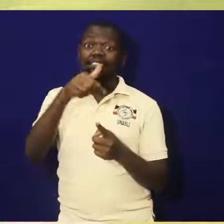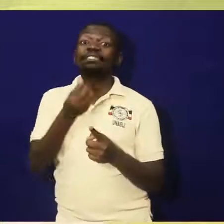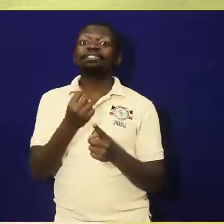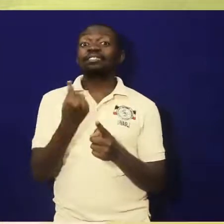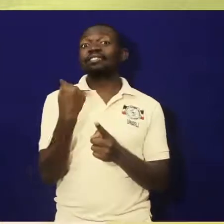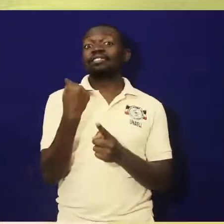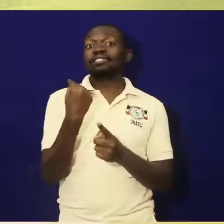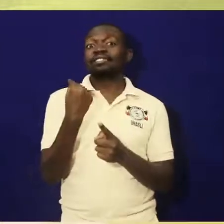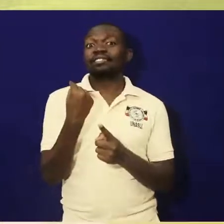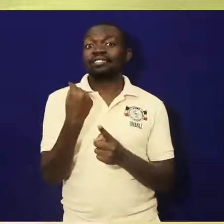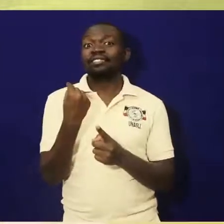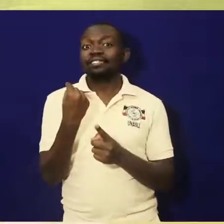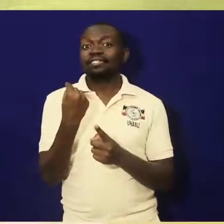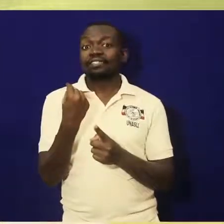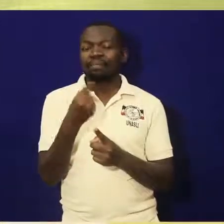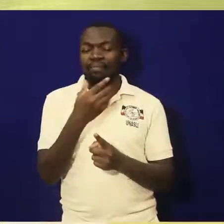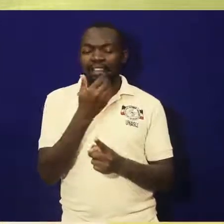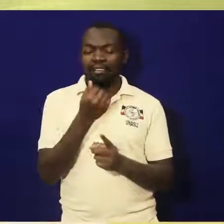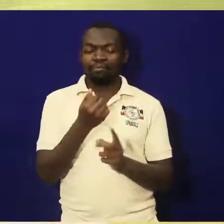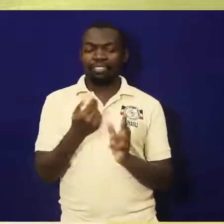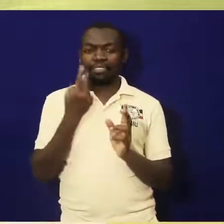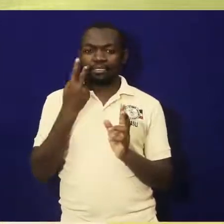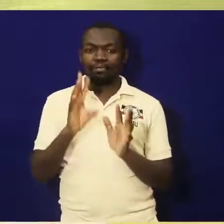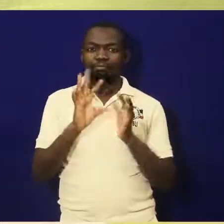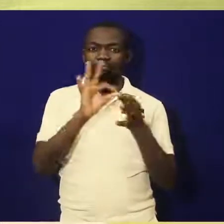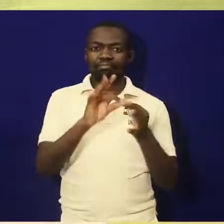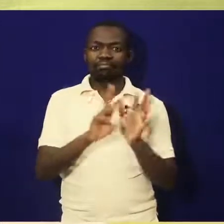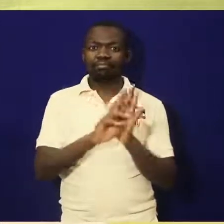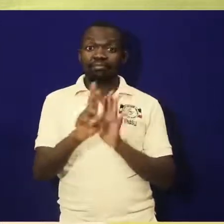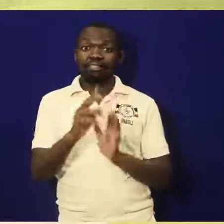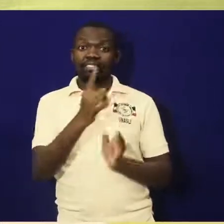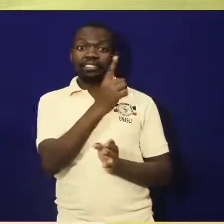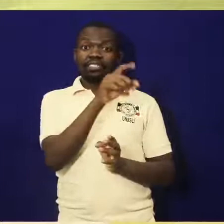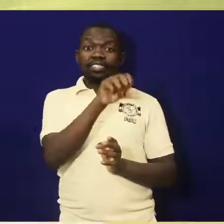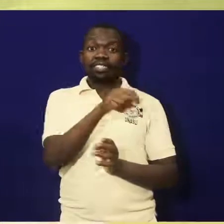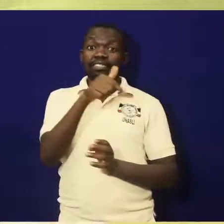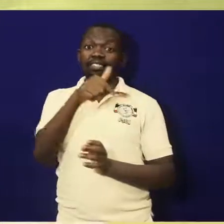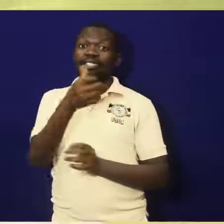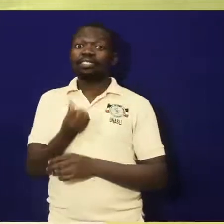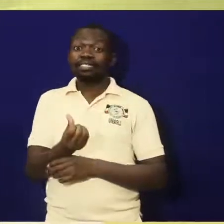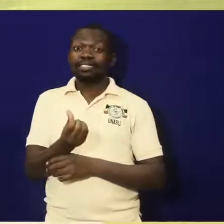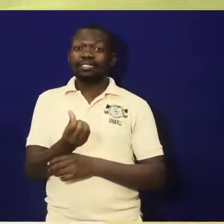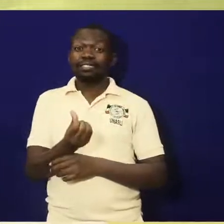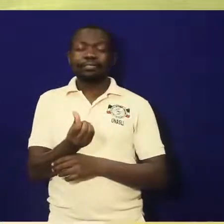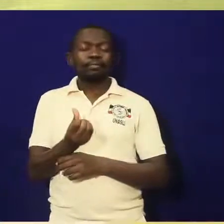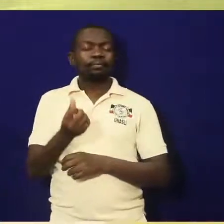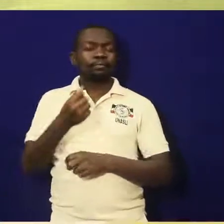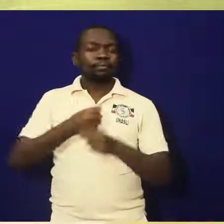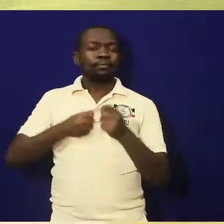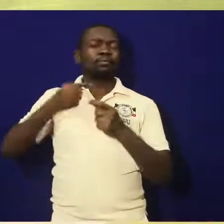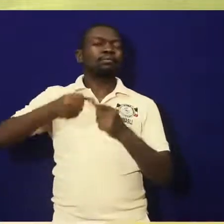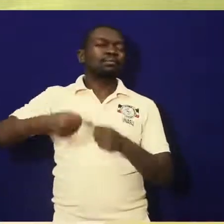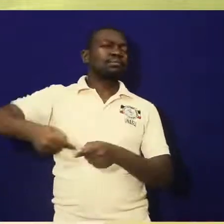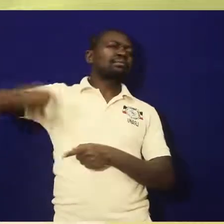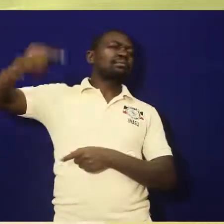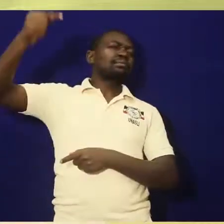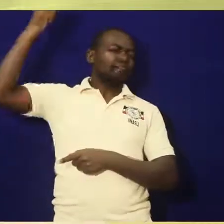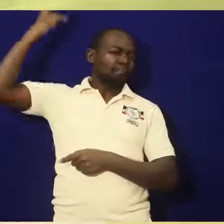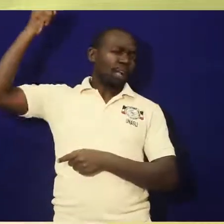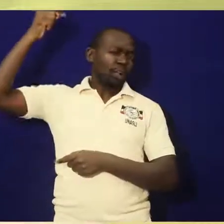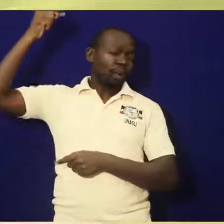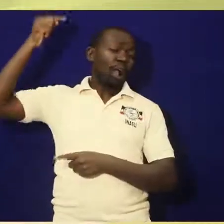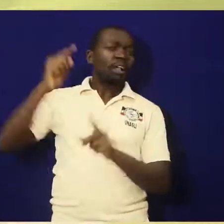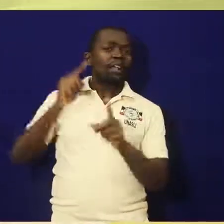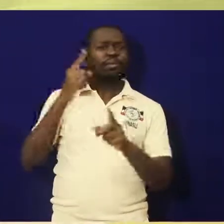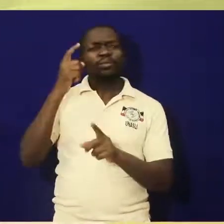one. It best represents 1976. Long time ago. Why